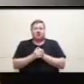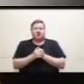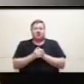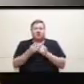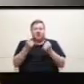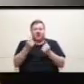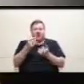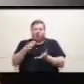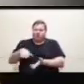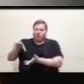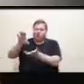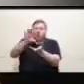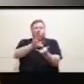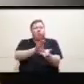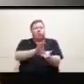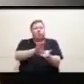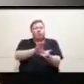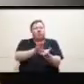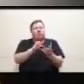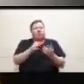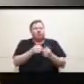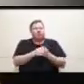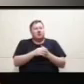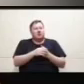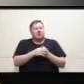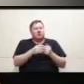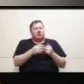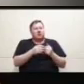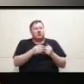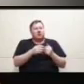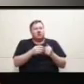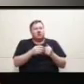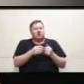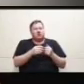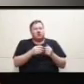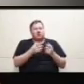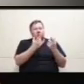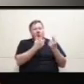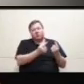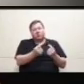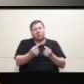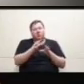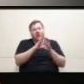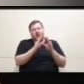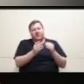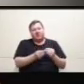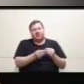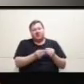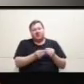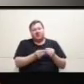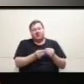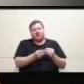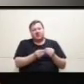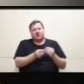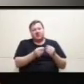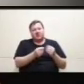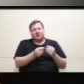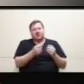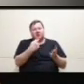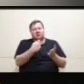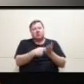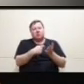get. When you do so, we say, well done, you bought the whole country. But actually, you were supposed to buy 2 houses, you didn't buy